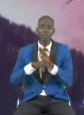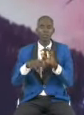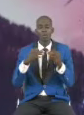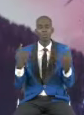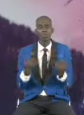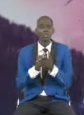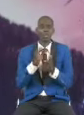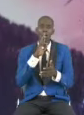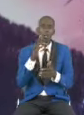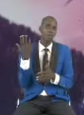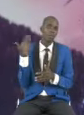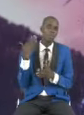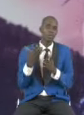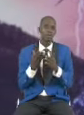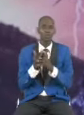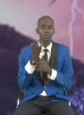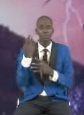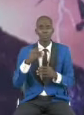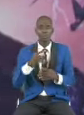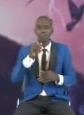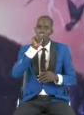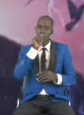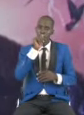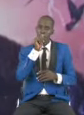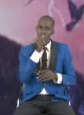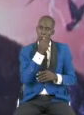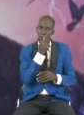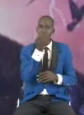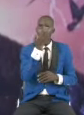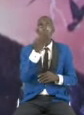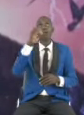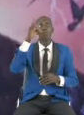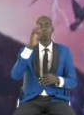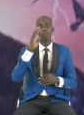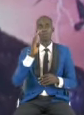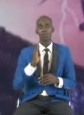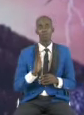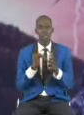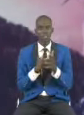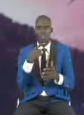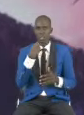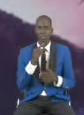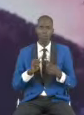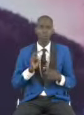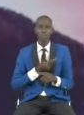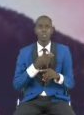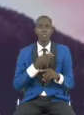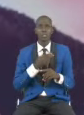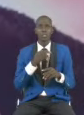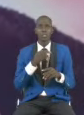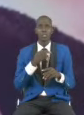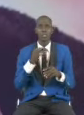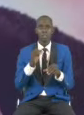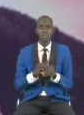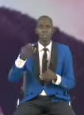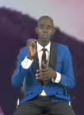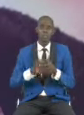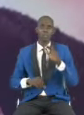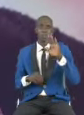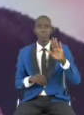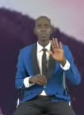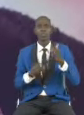the forbearance of God. It tells us in John chapter 5,